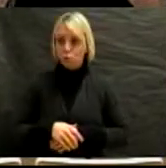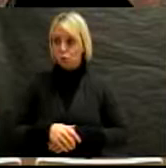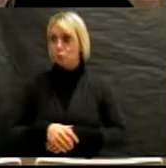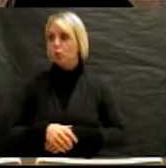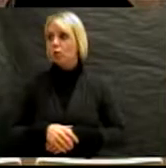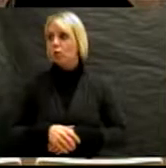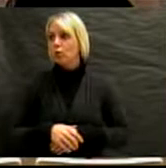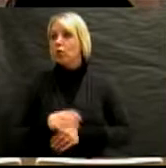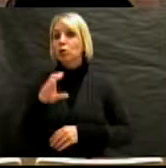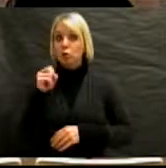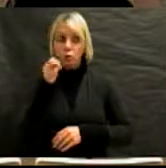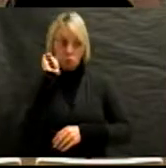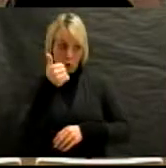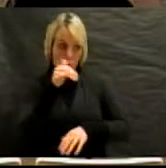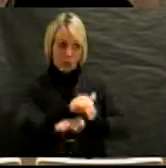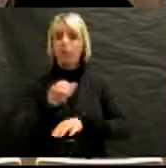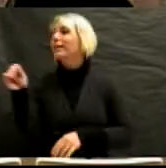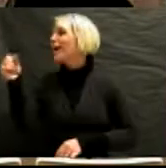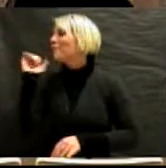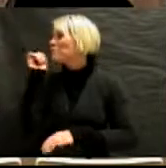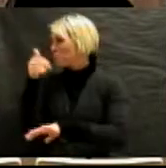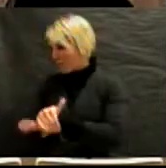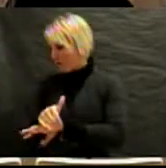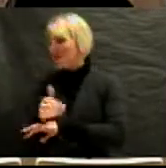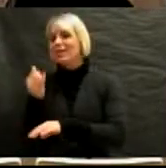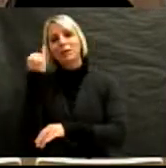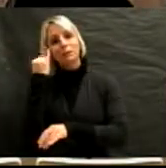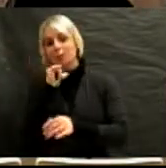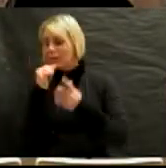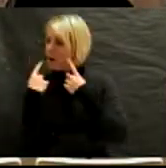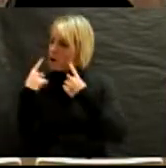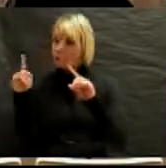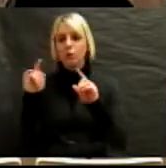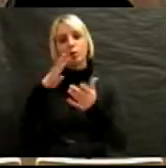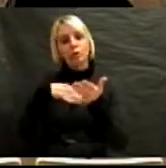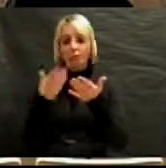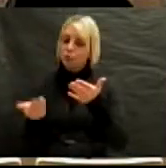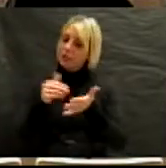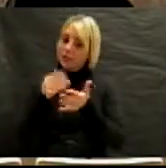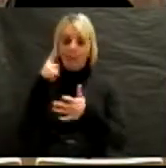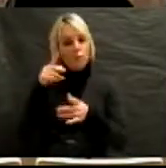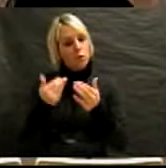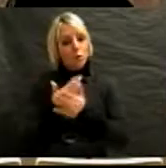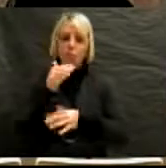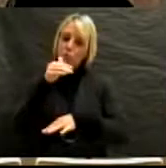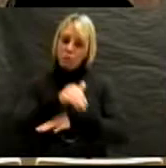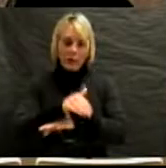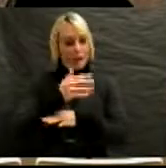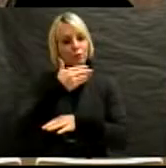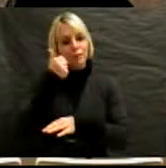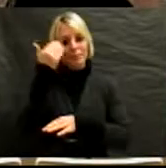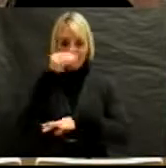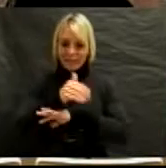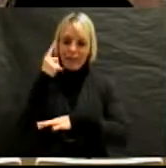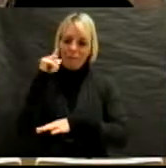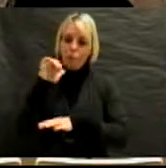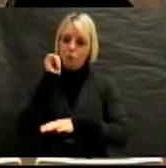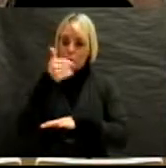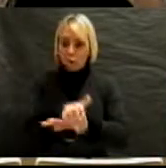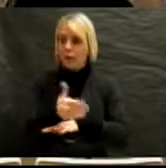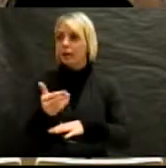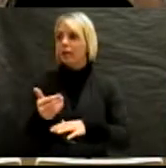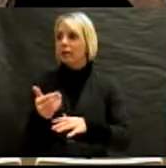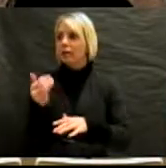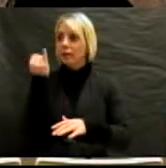can reschedule another night, but that was the best night if we for, can get a couple people the tomorrow pairs night, and if the not, union. we'll have to reschedule. So it couldn't be solved at principal or year